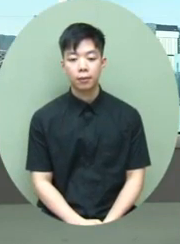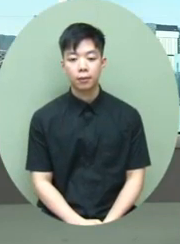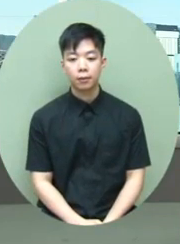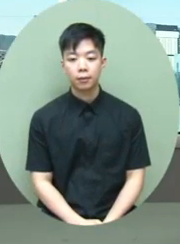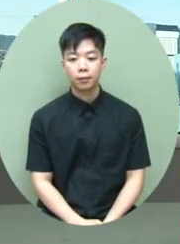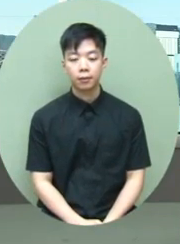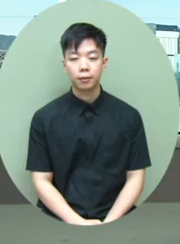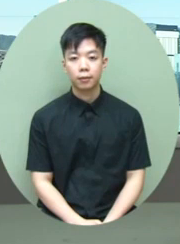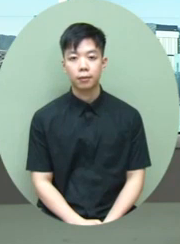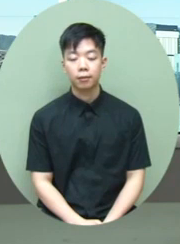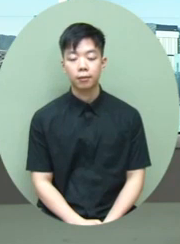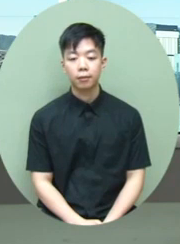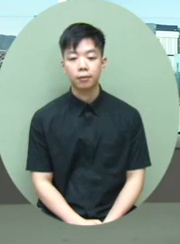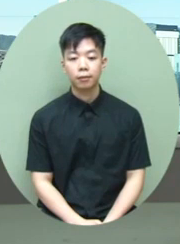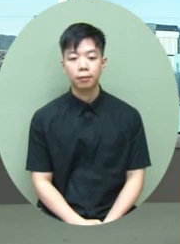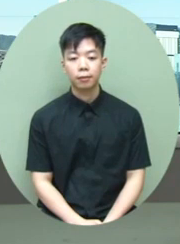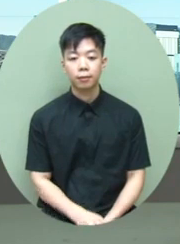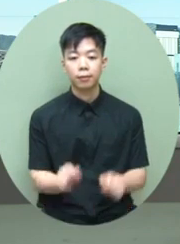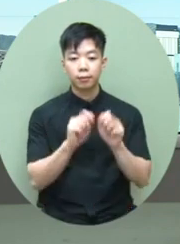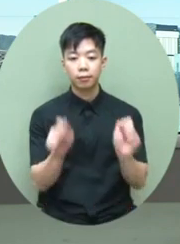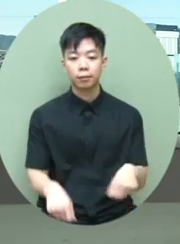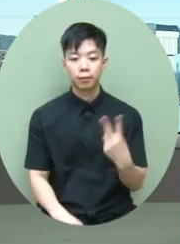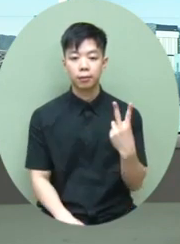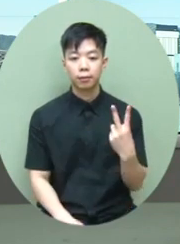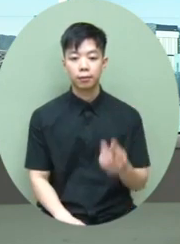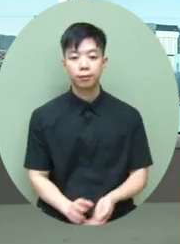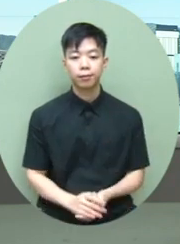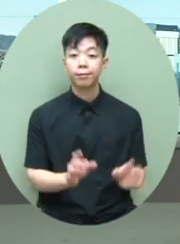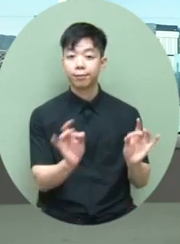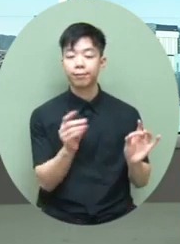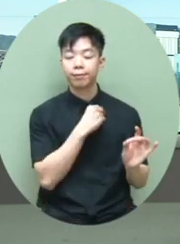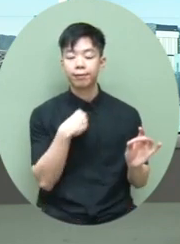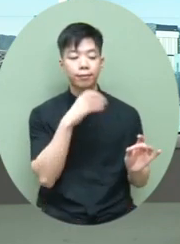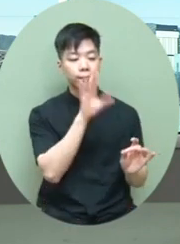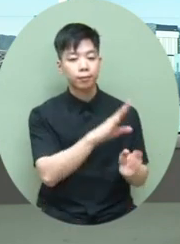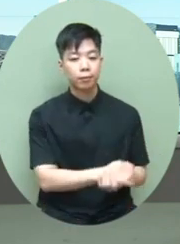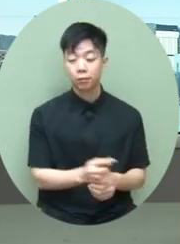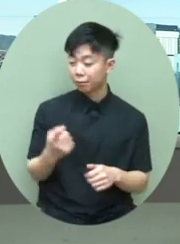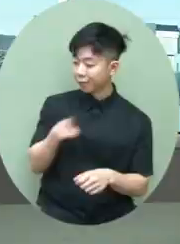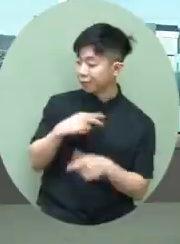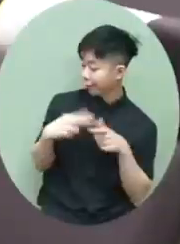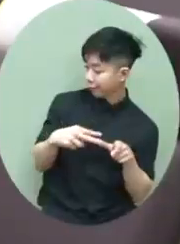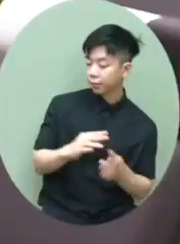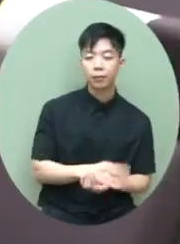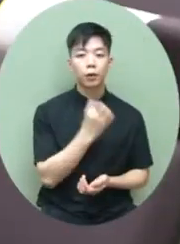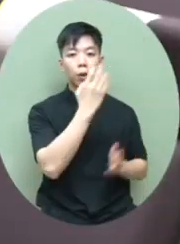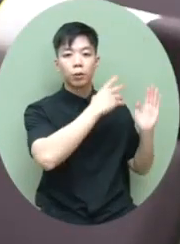The first two questions for Dr. Chung. Could you please introduce yourself? I'm RTHK English News.